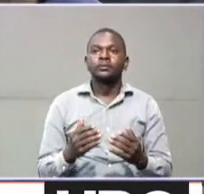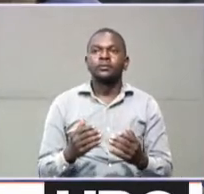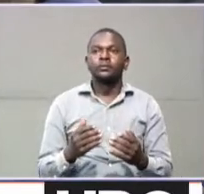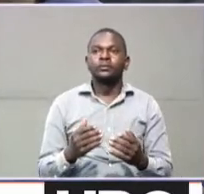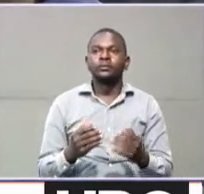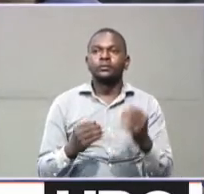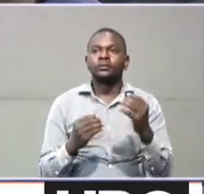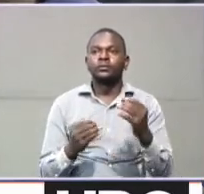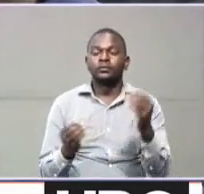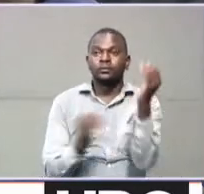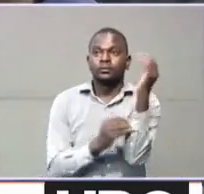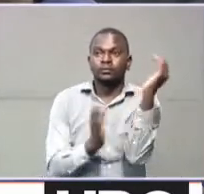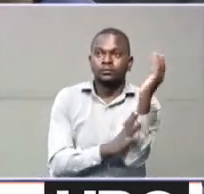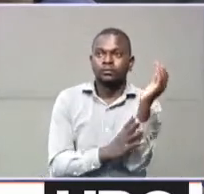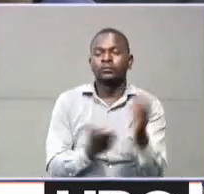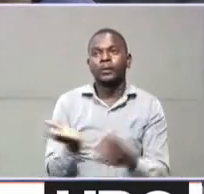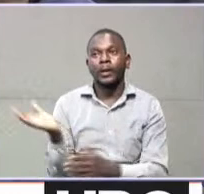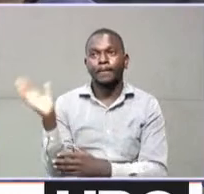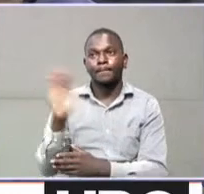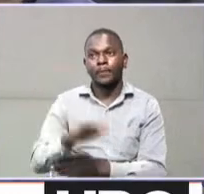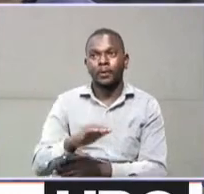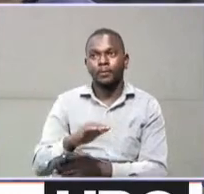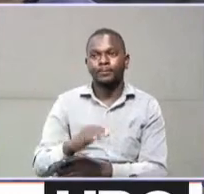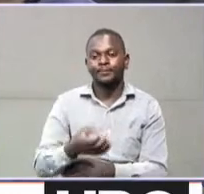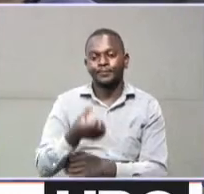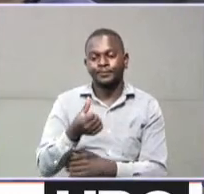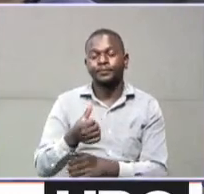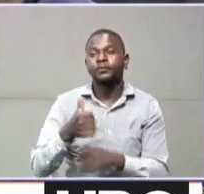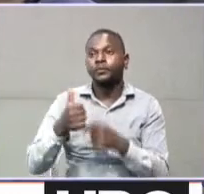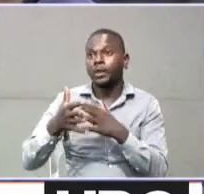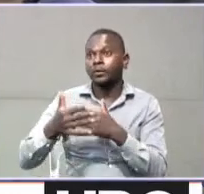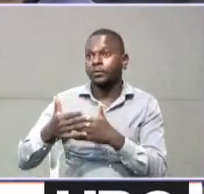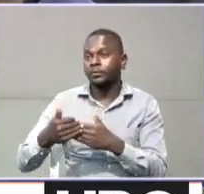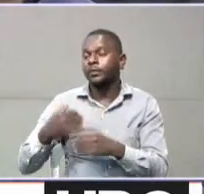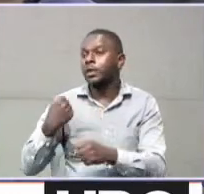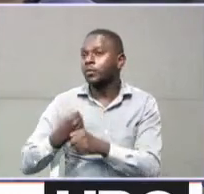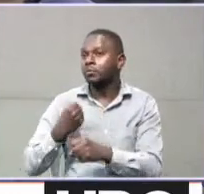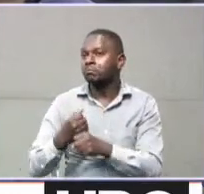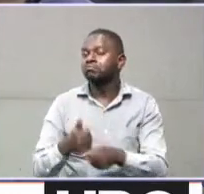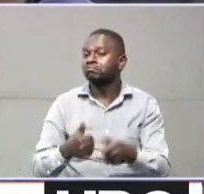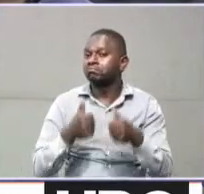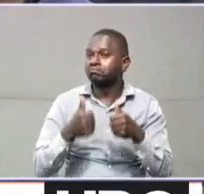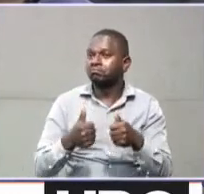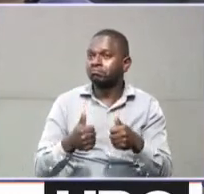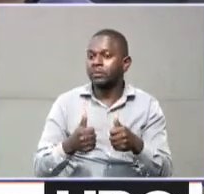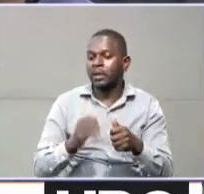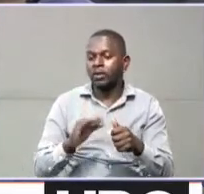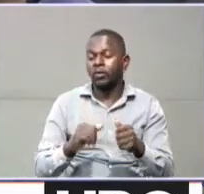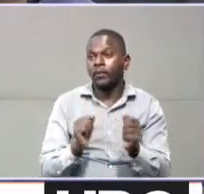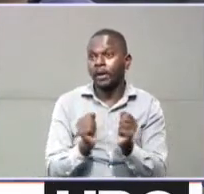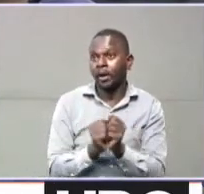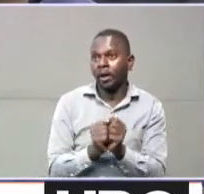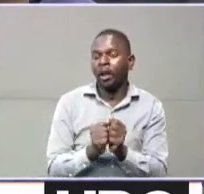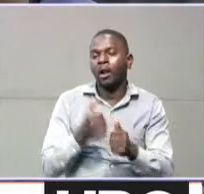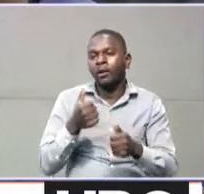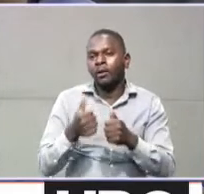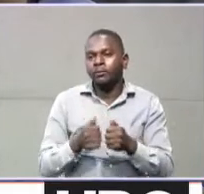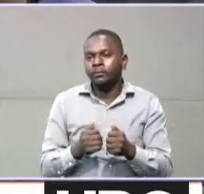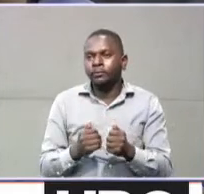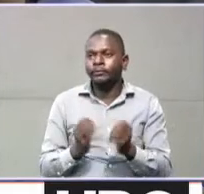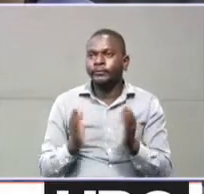energy has been restored six factories are now functional out of ten which we are